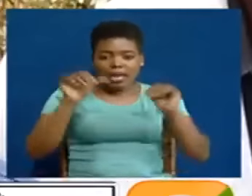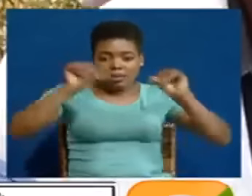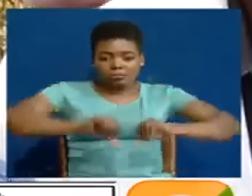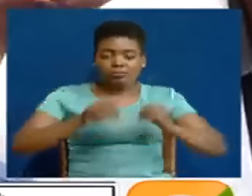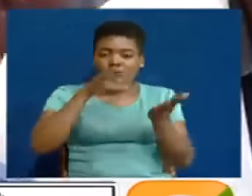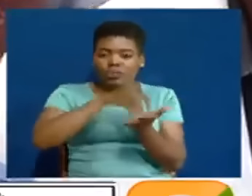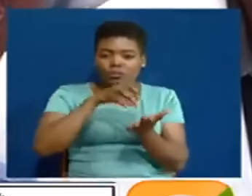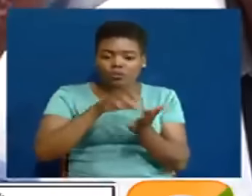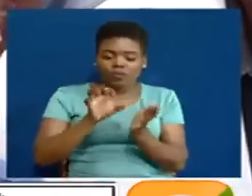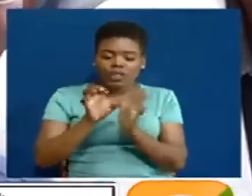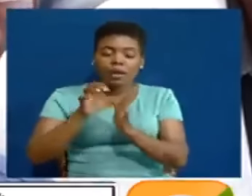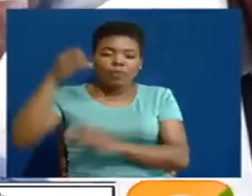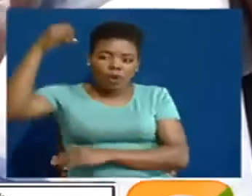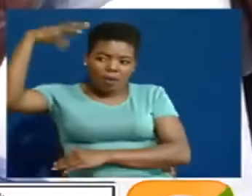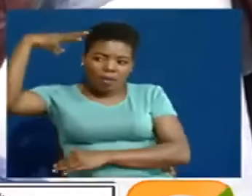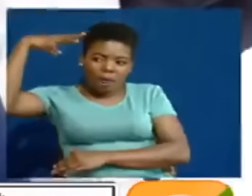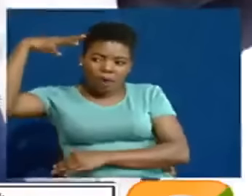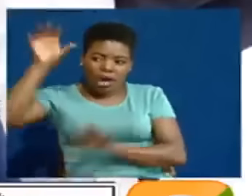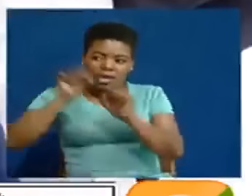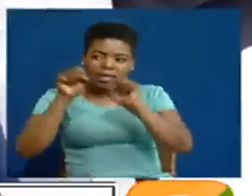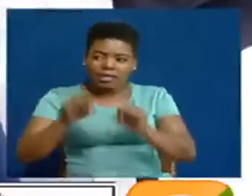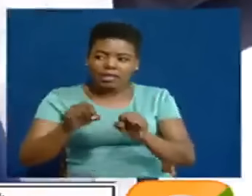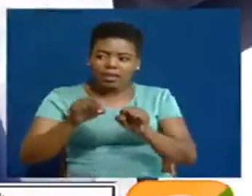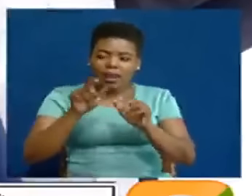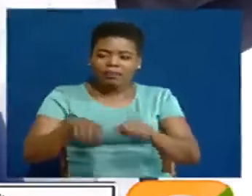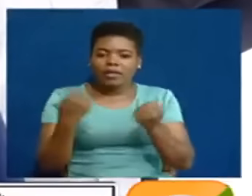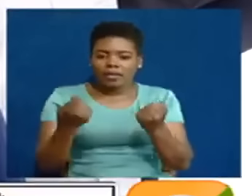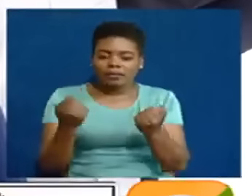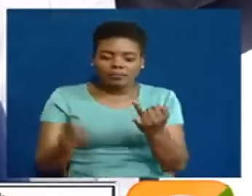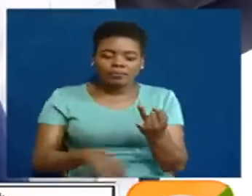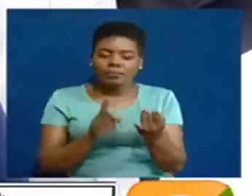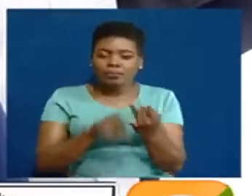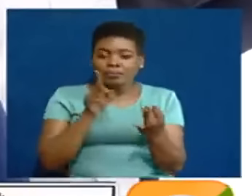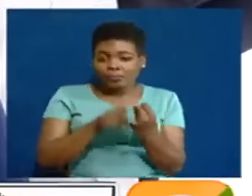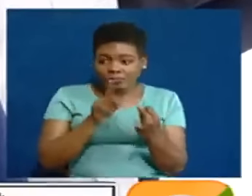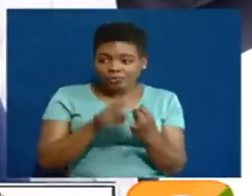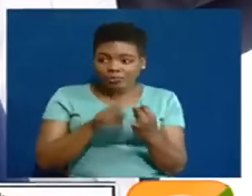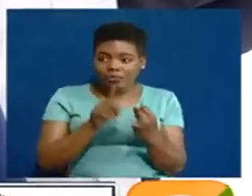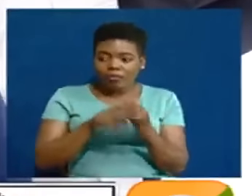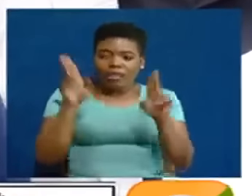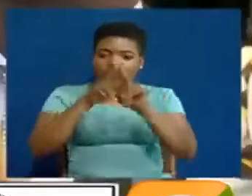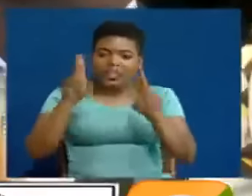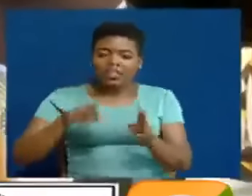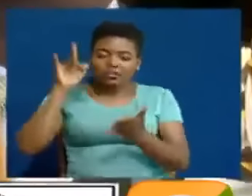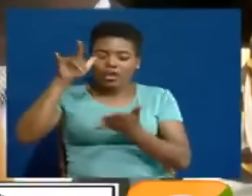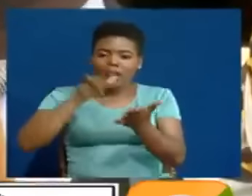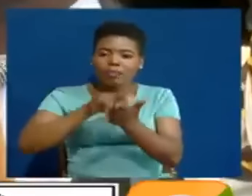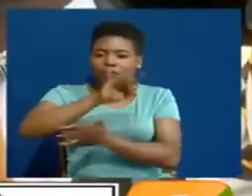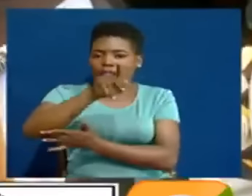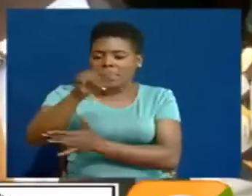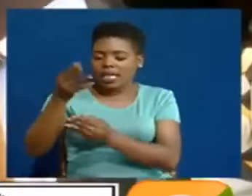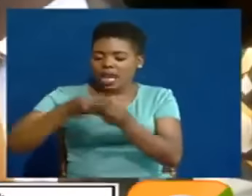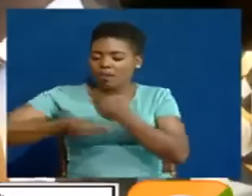our electricity transmission system, the state capture of our international airport. If we